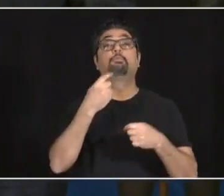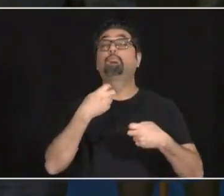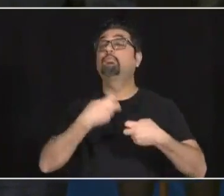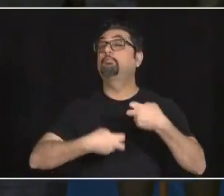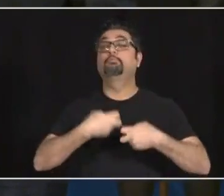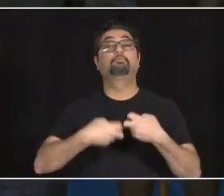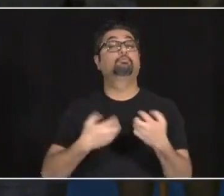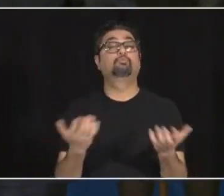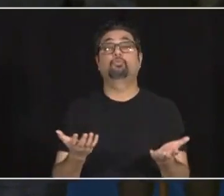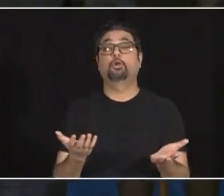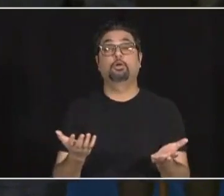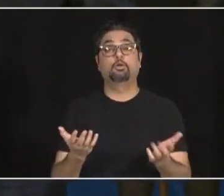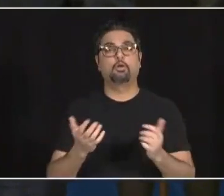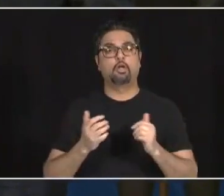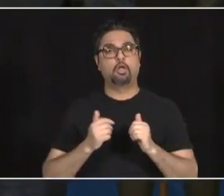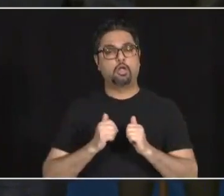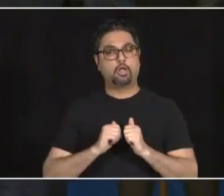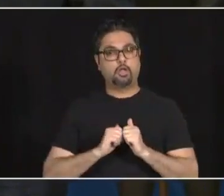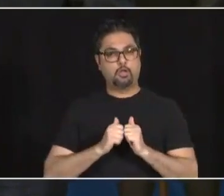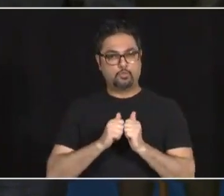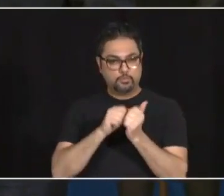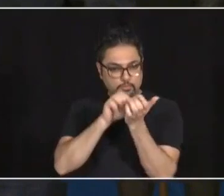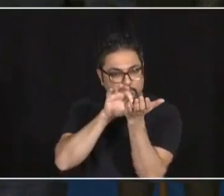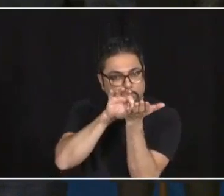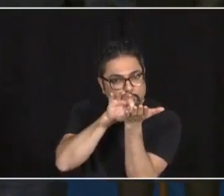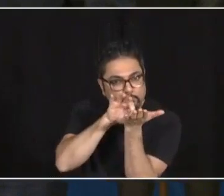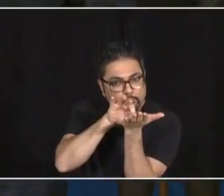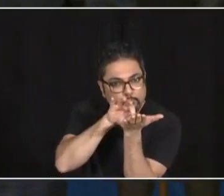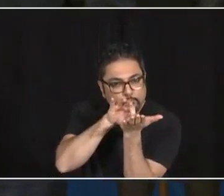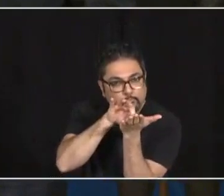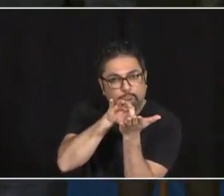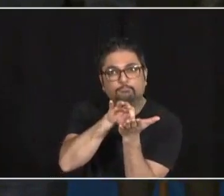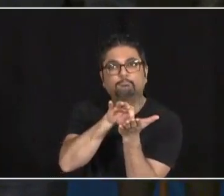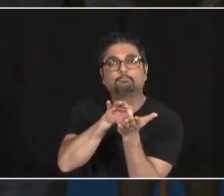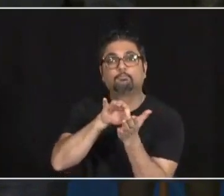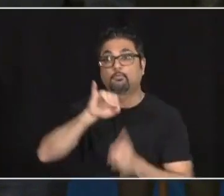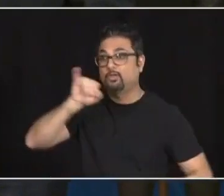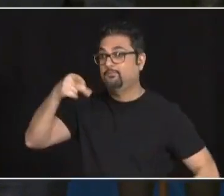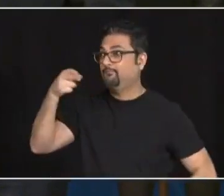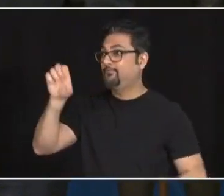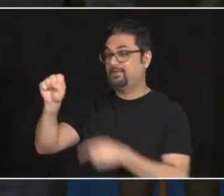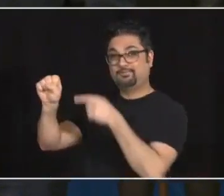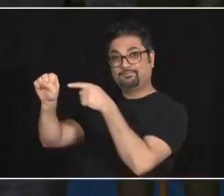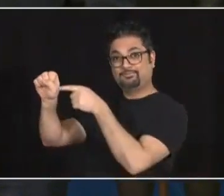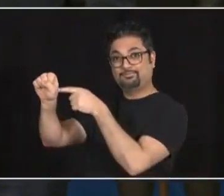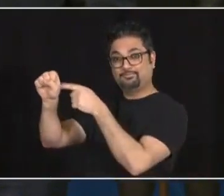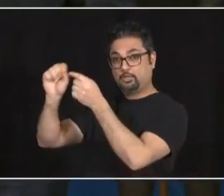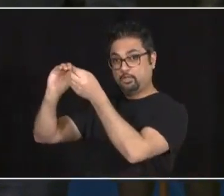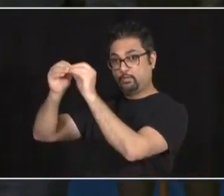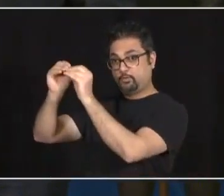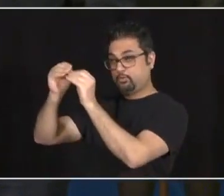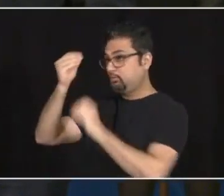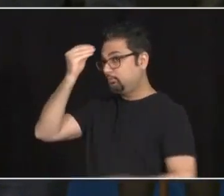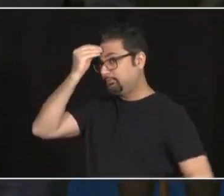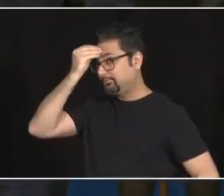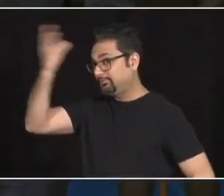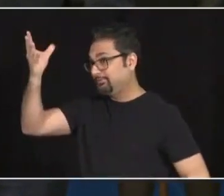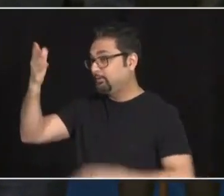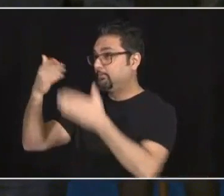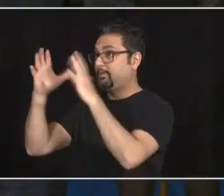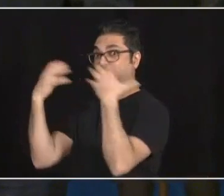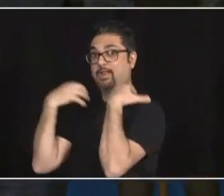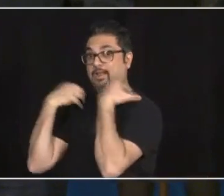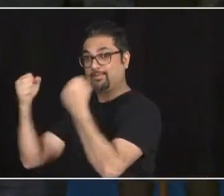they're taking. So for IFAS, the information goes to public health. That data is accumulated and